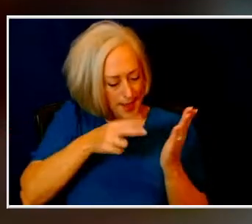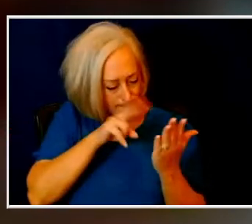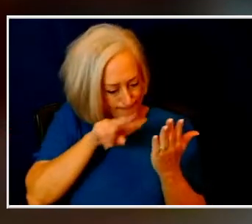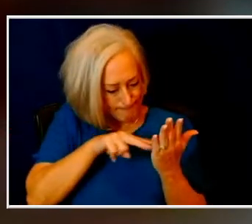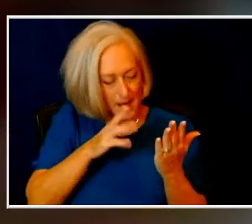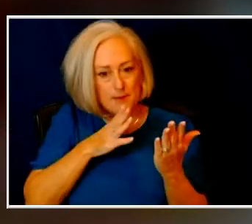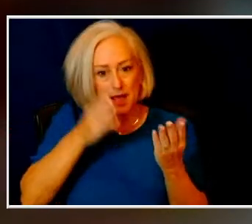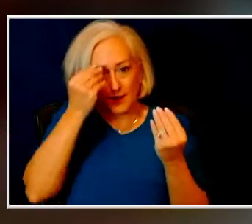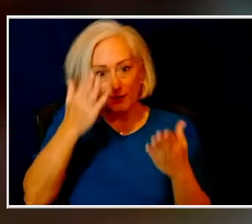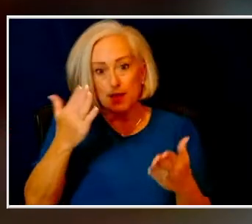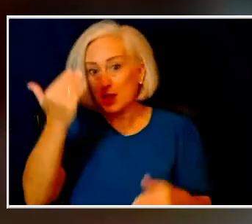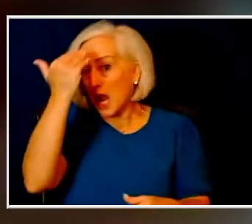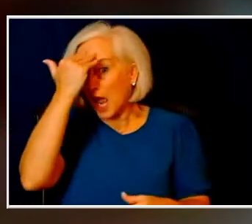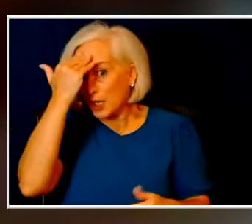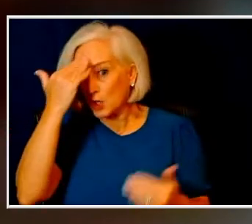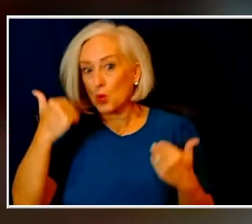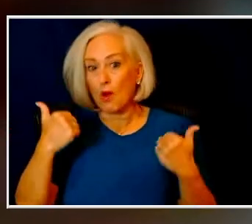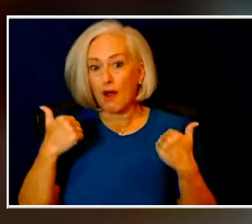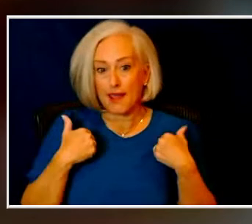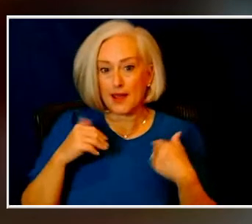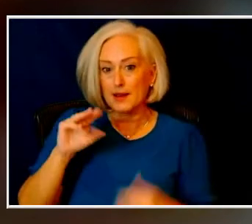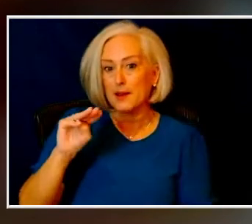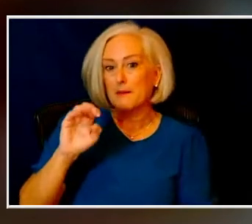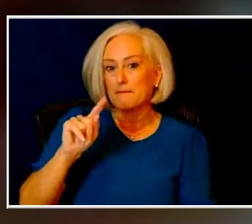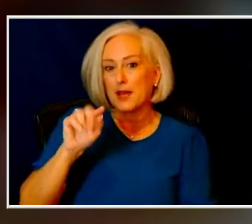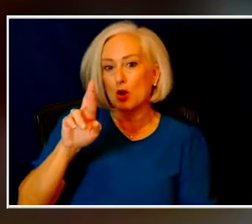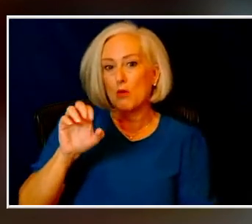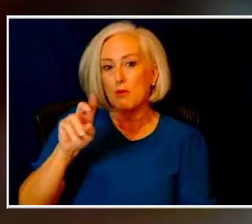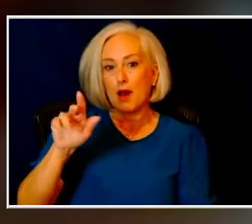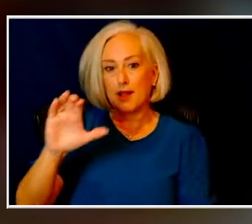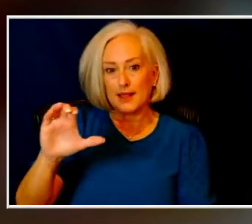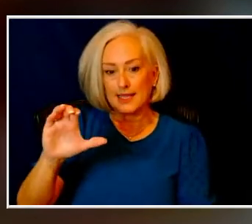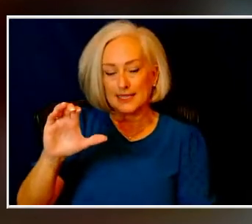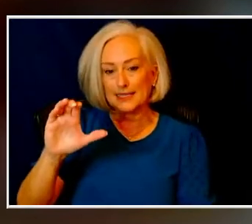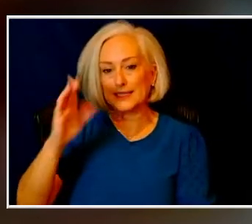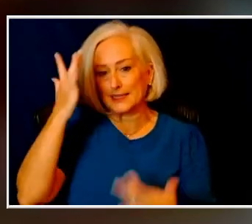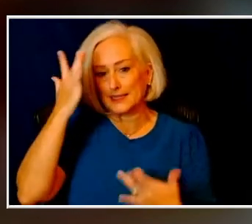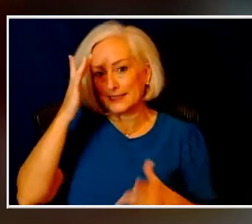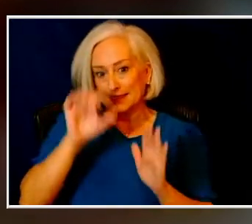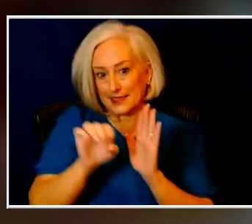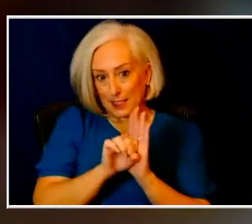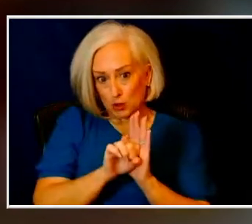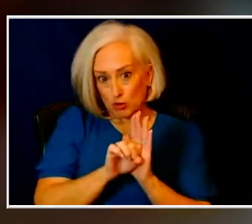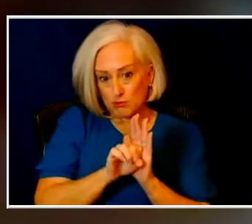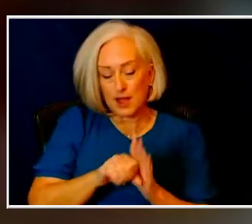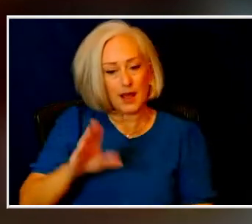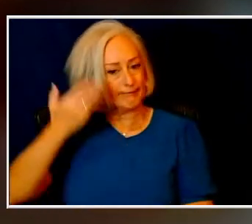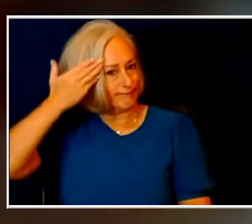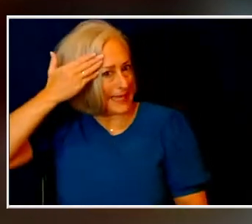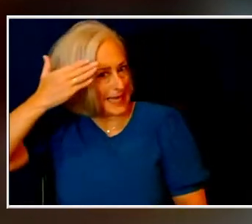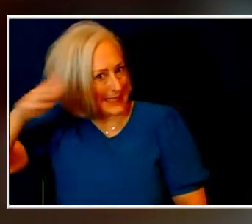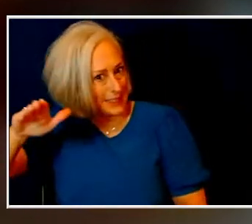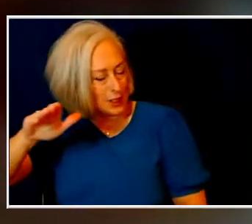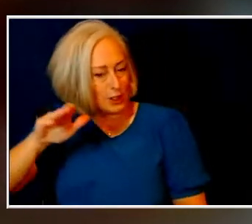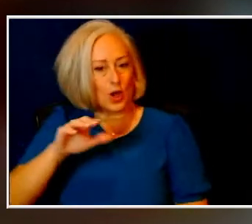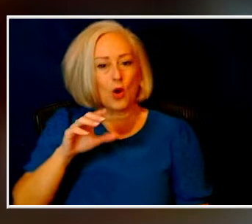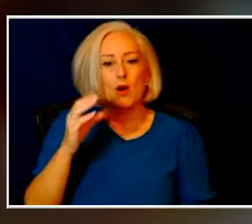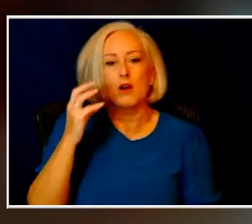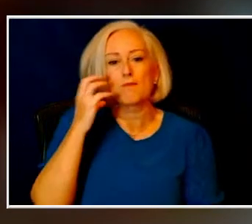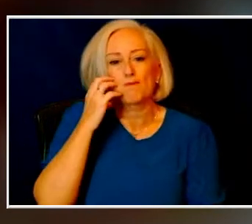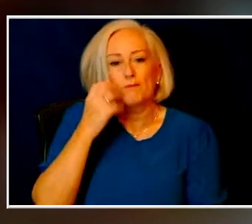syndrome, but I didn't know I had a fatty liver. And I'd had a cardiac calcium score or a scan,